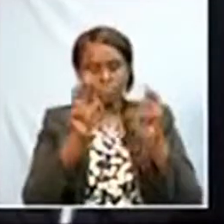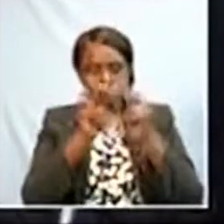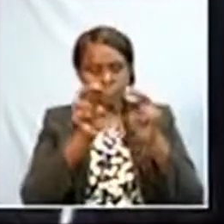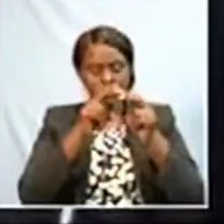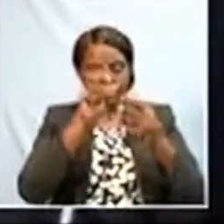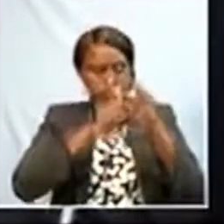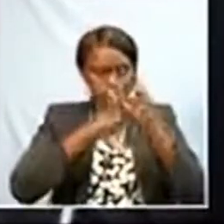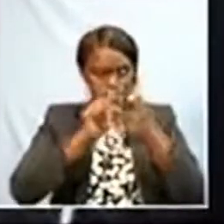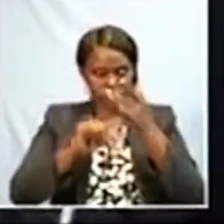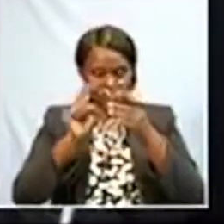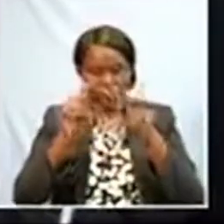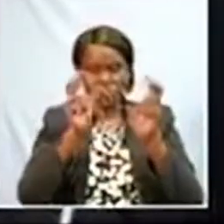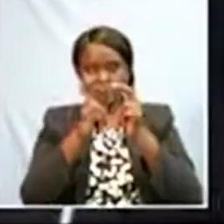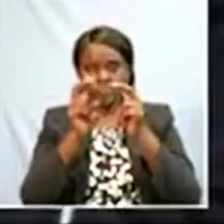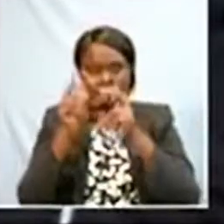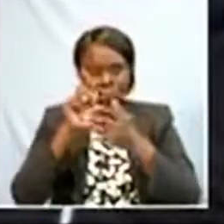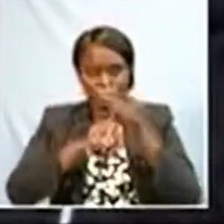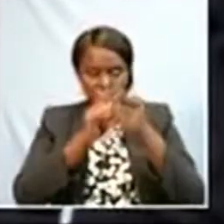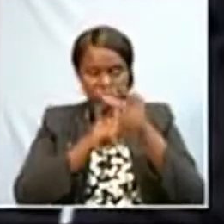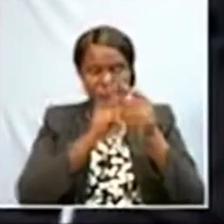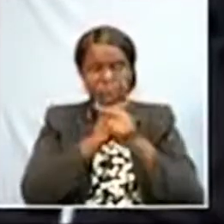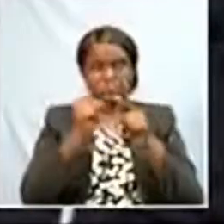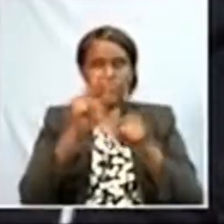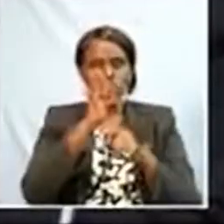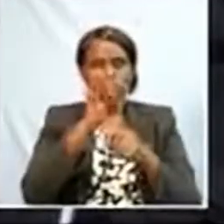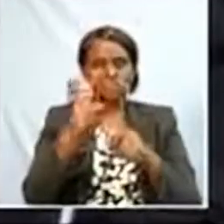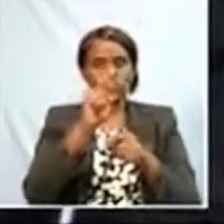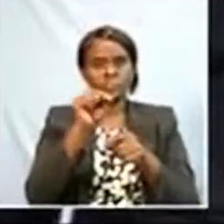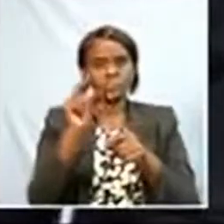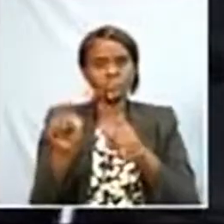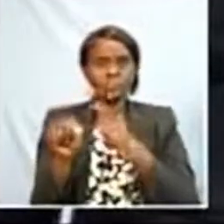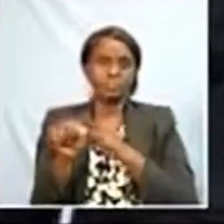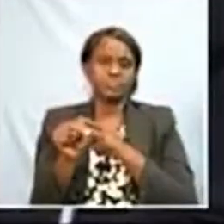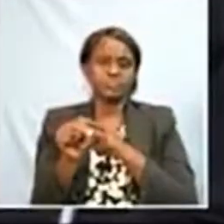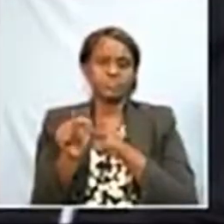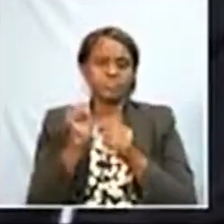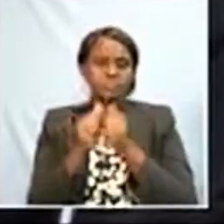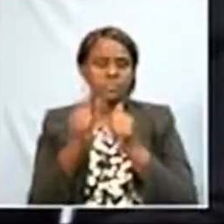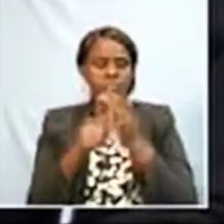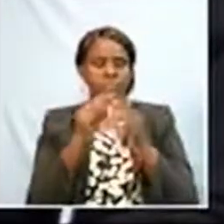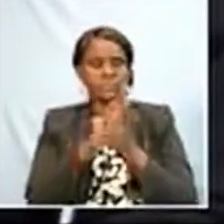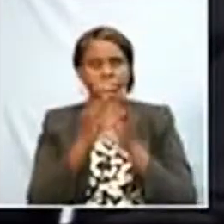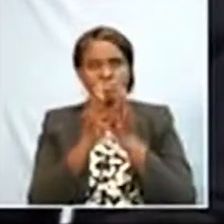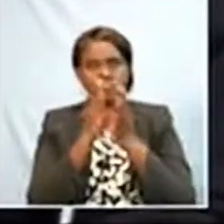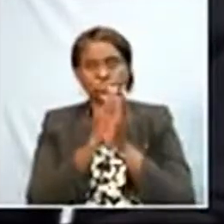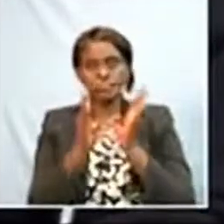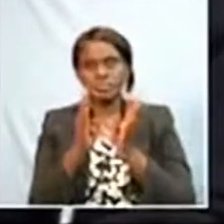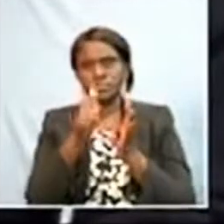price. The initial contract price was just 622, which the contractor,